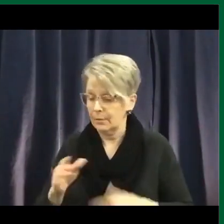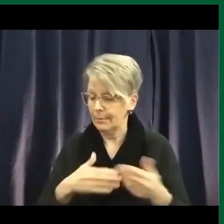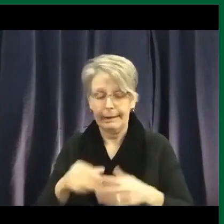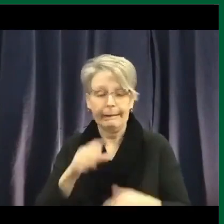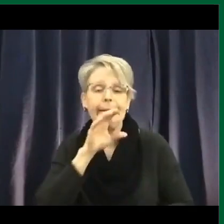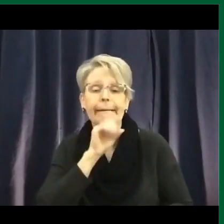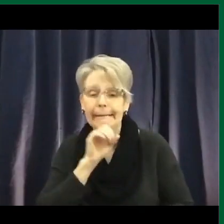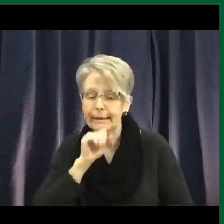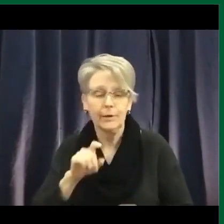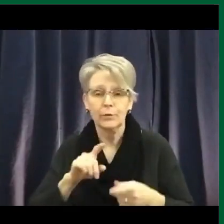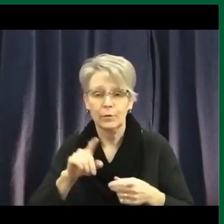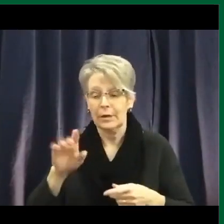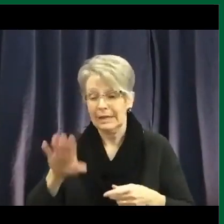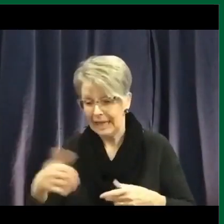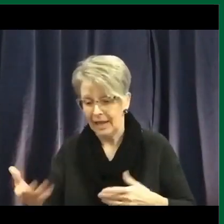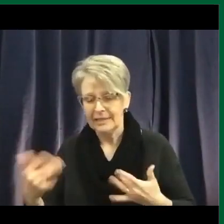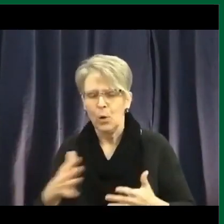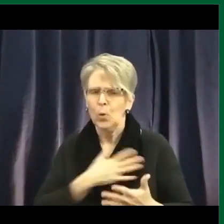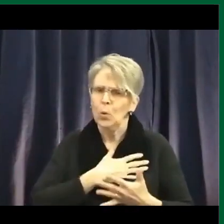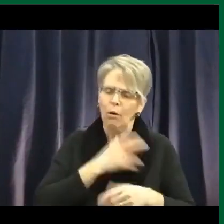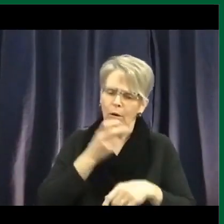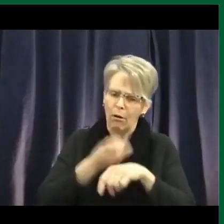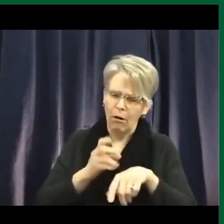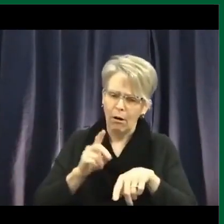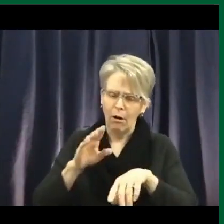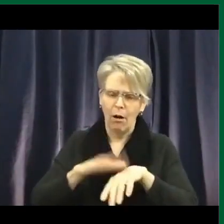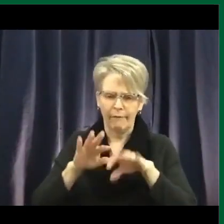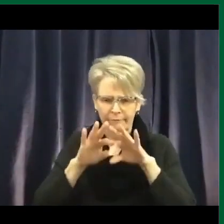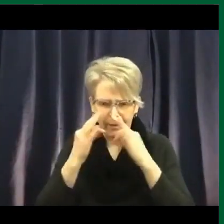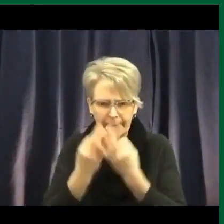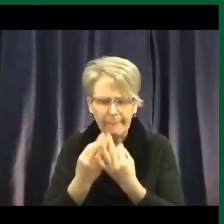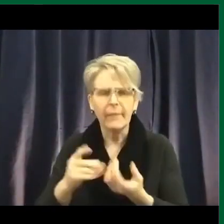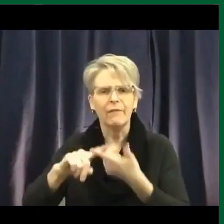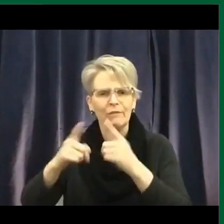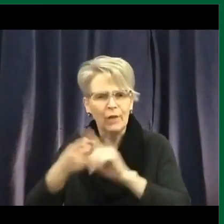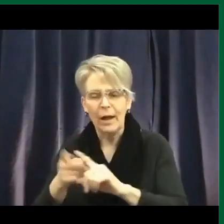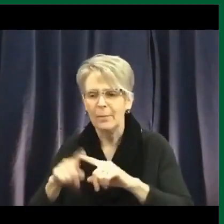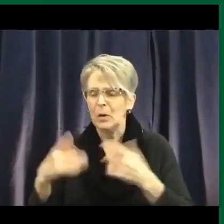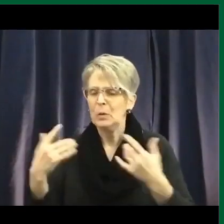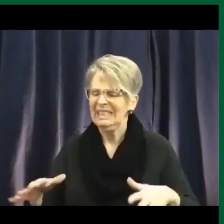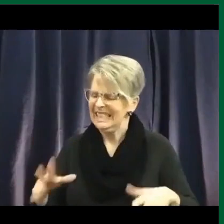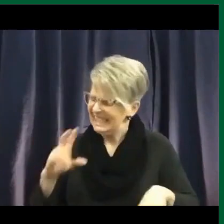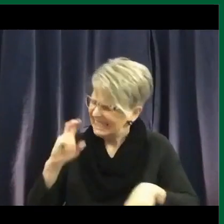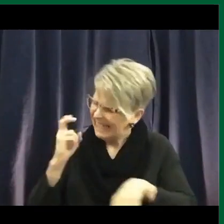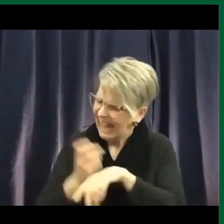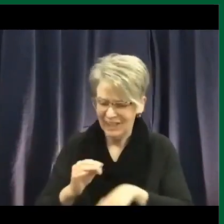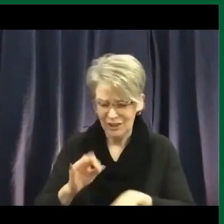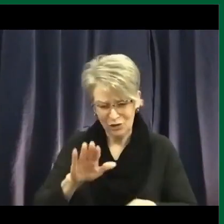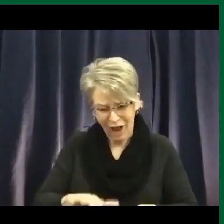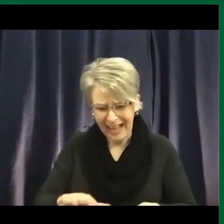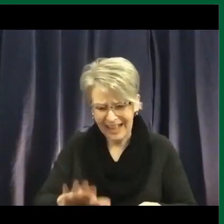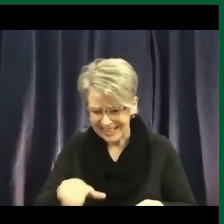family, and it's especially painful if it's a child. And but I think that is something we need